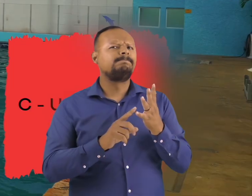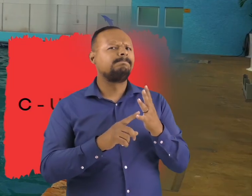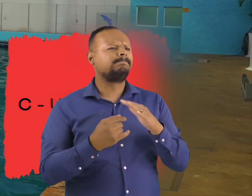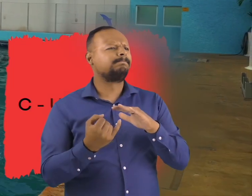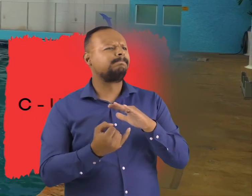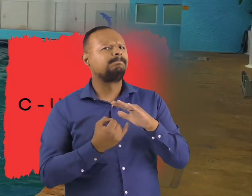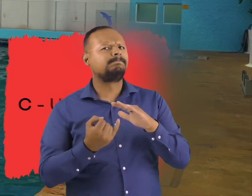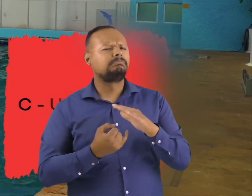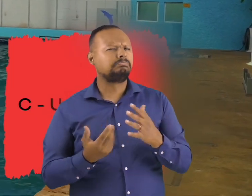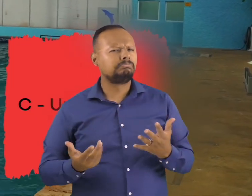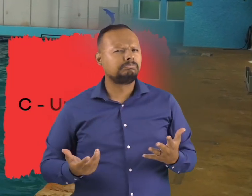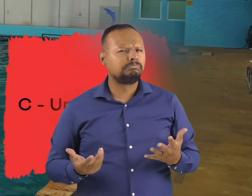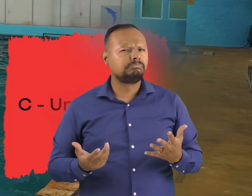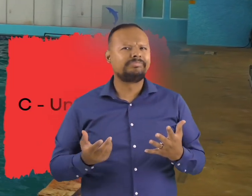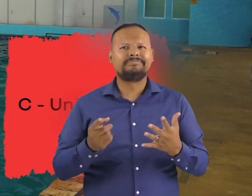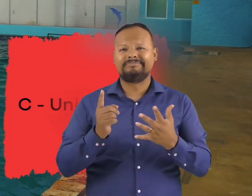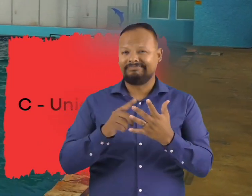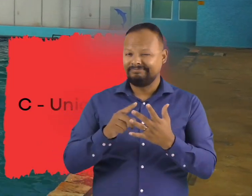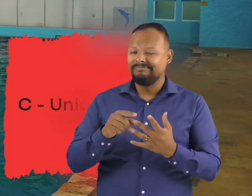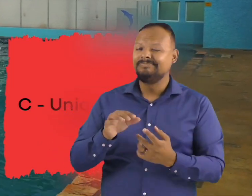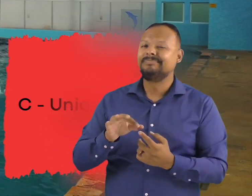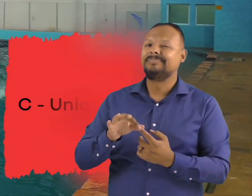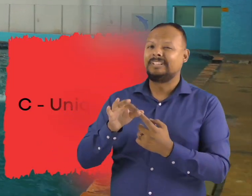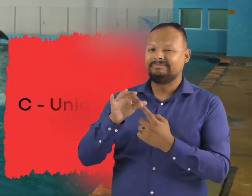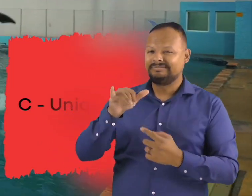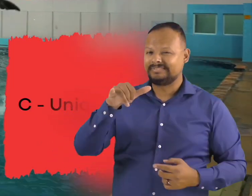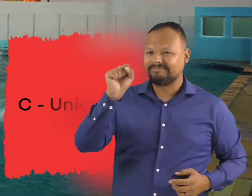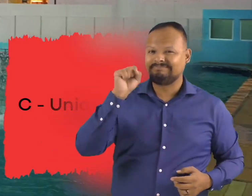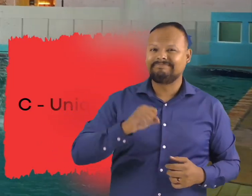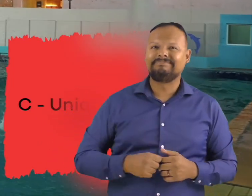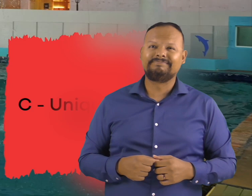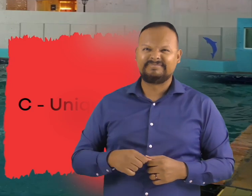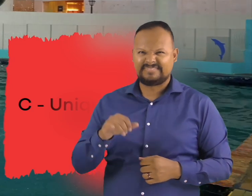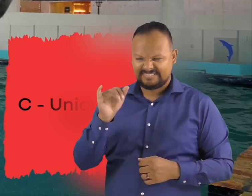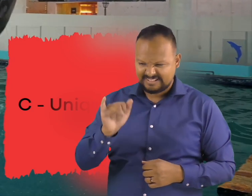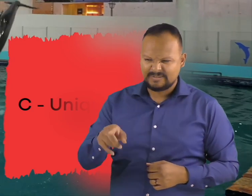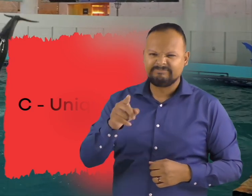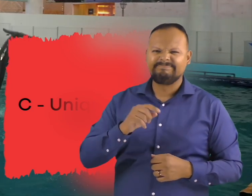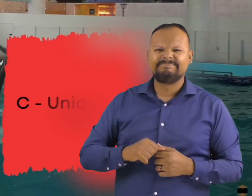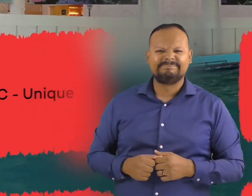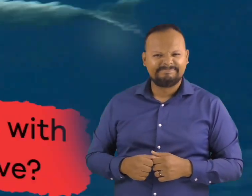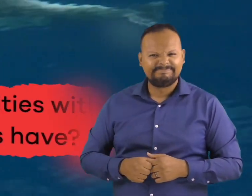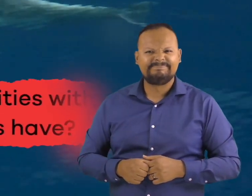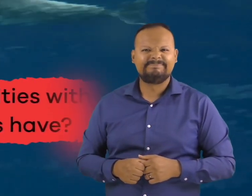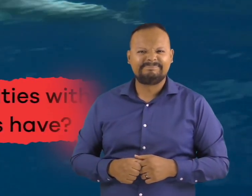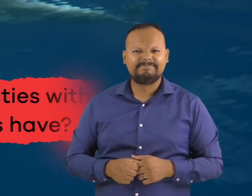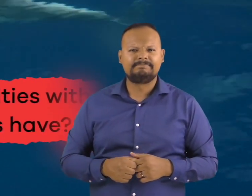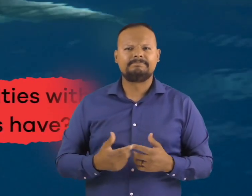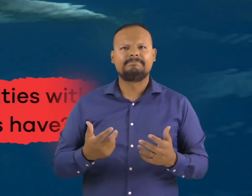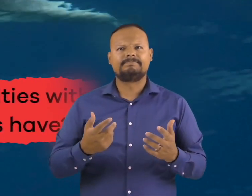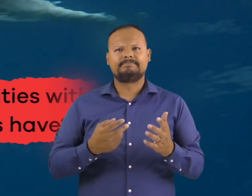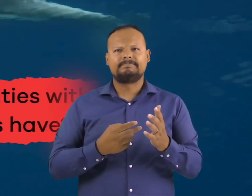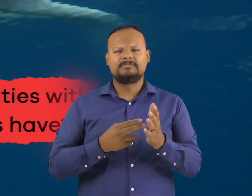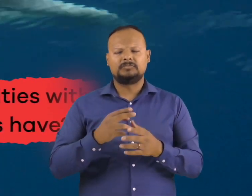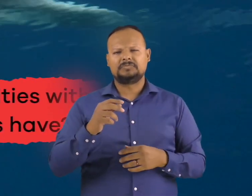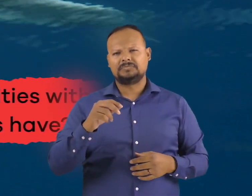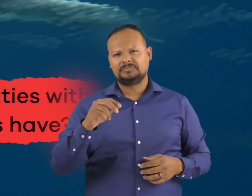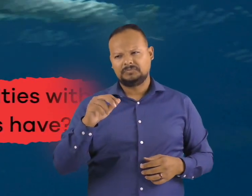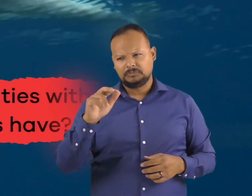D. If you chose C. Unique D. You got it right D. Number 3.